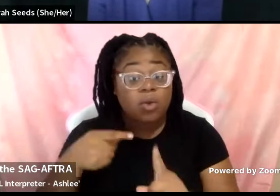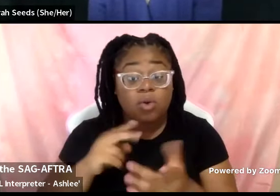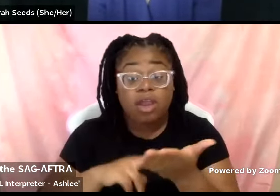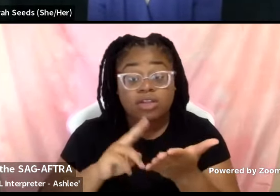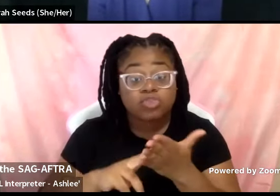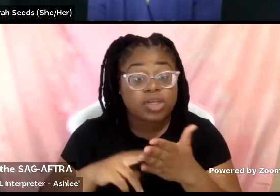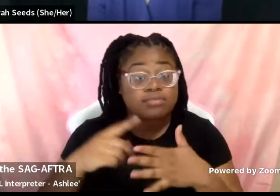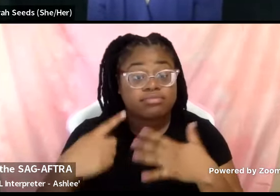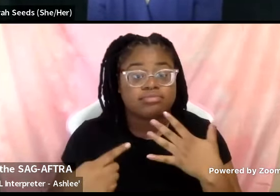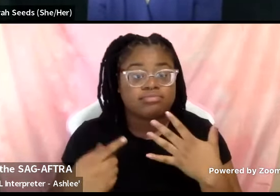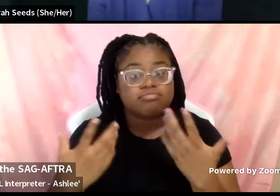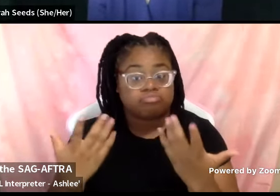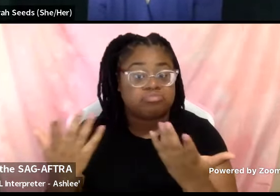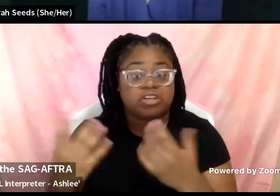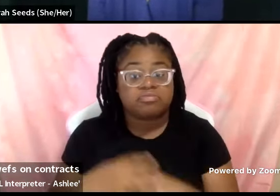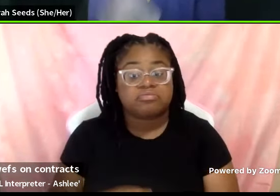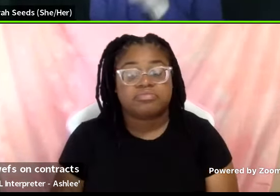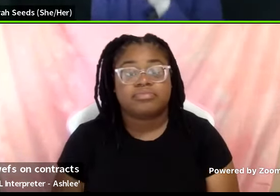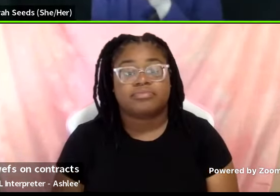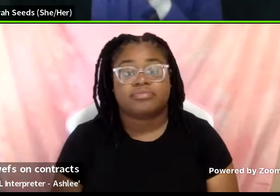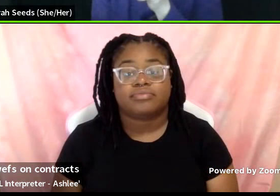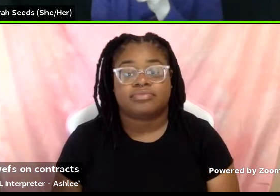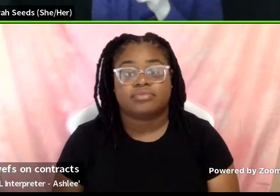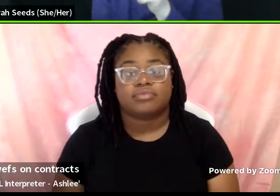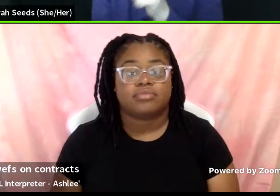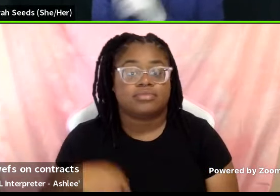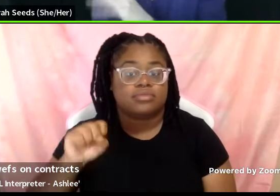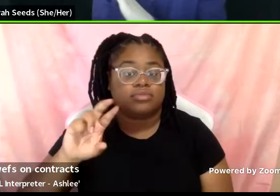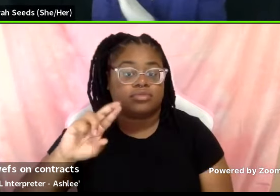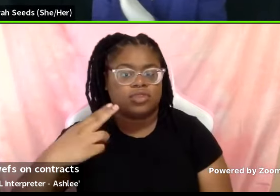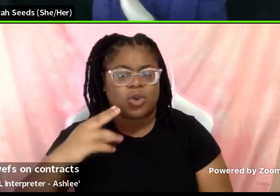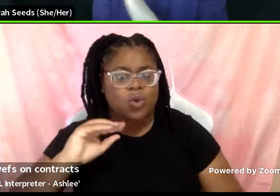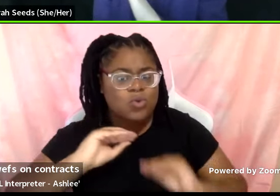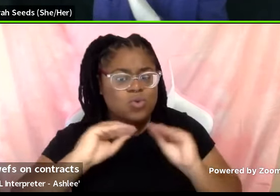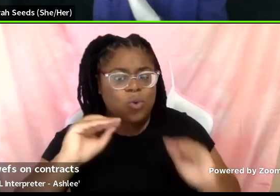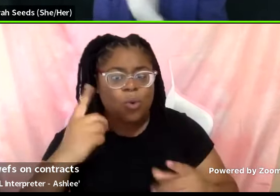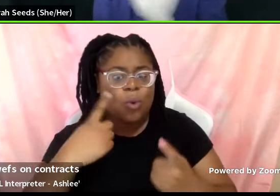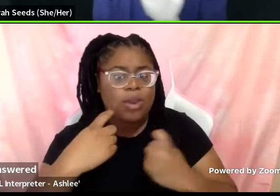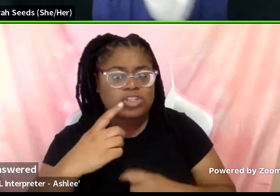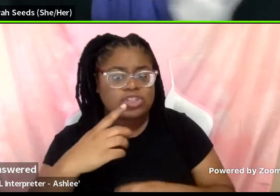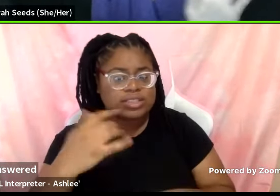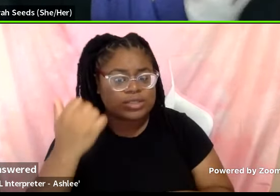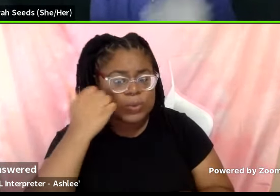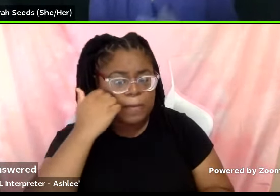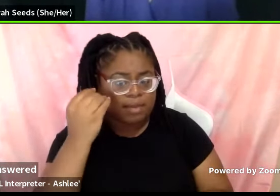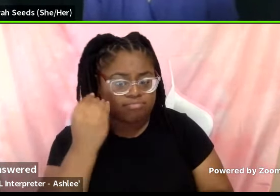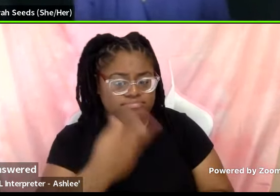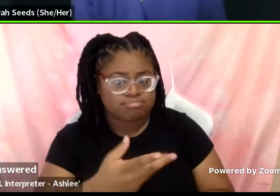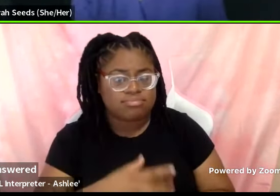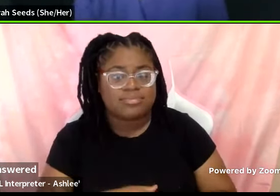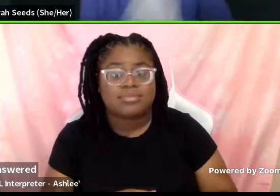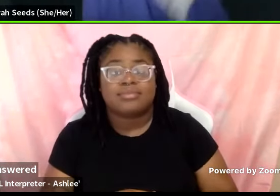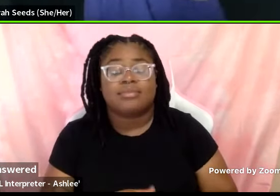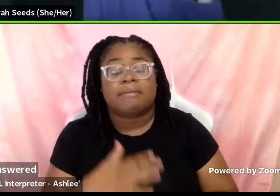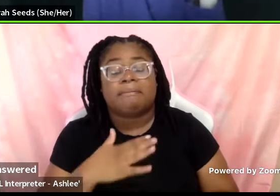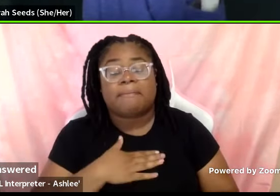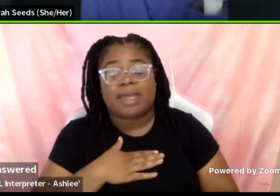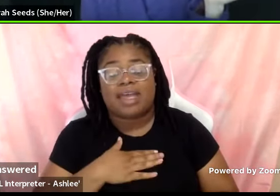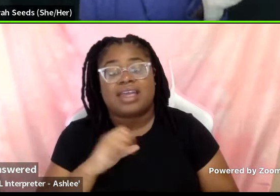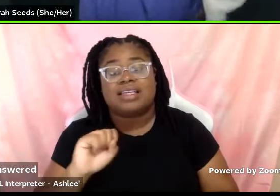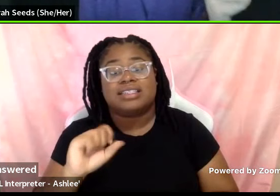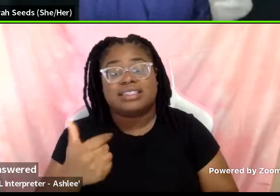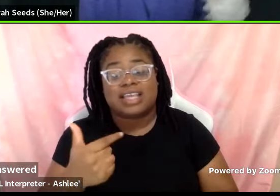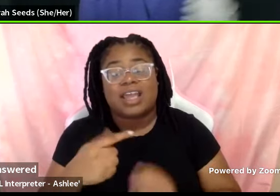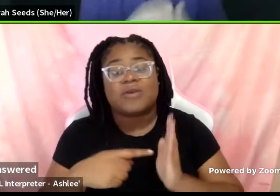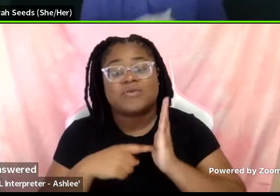They will be answered. Yeah. And no question is stupid. I emailed dude, my SAG rep, the first time,